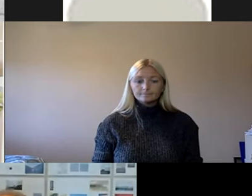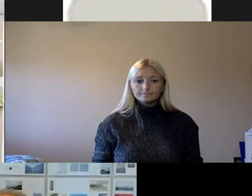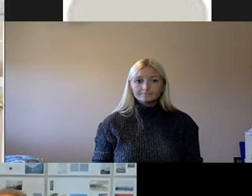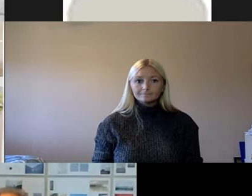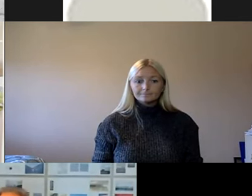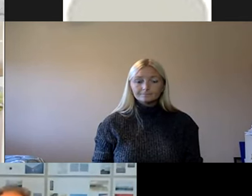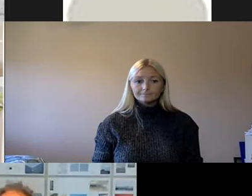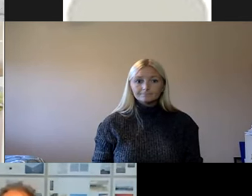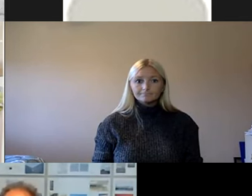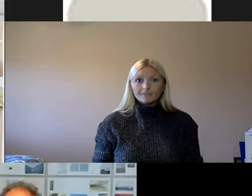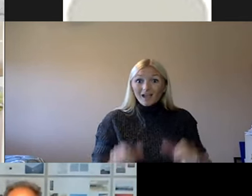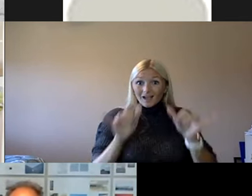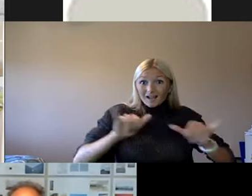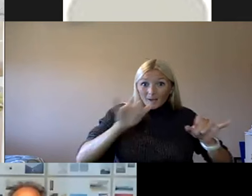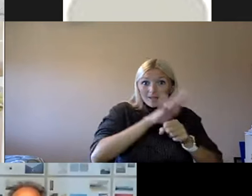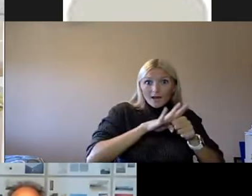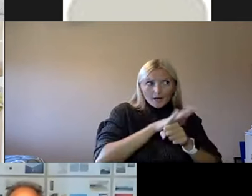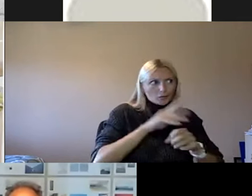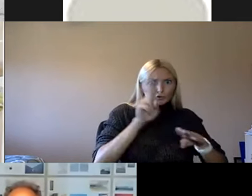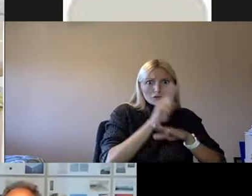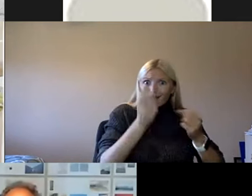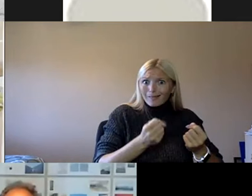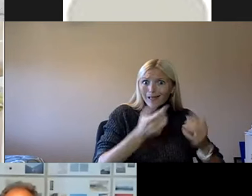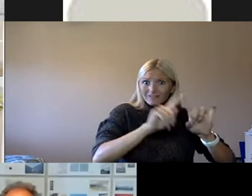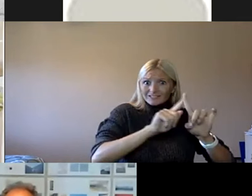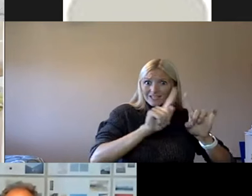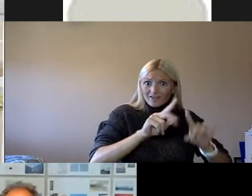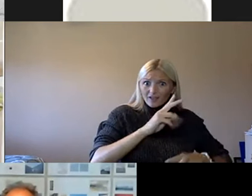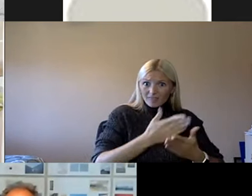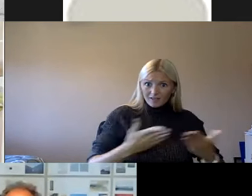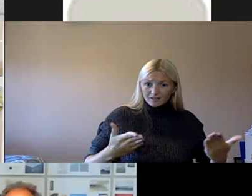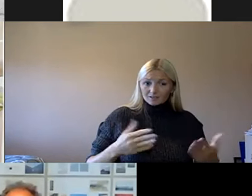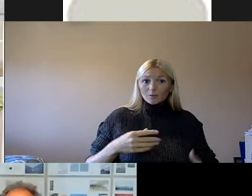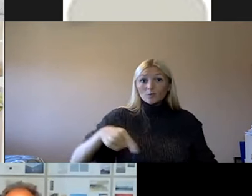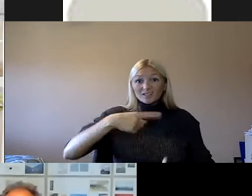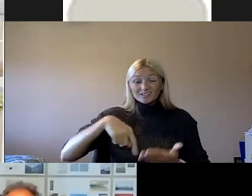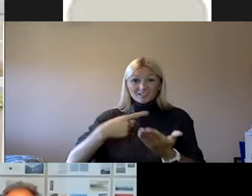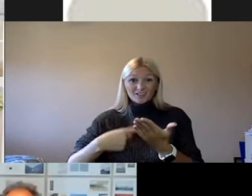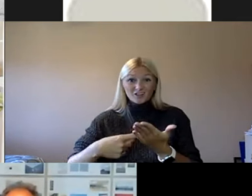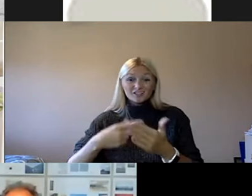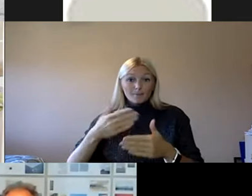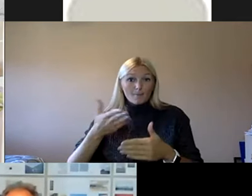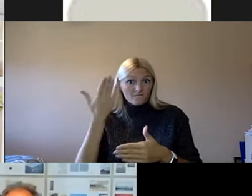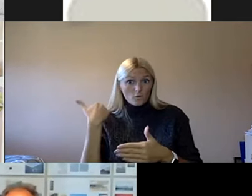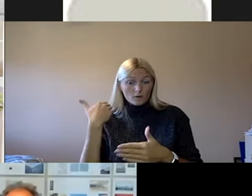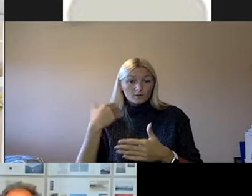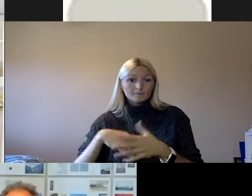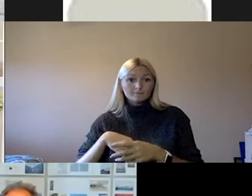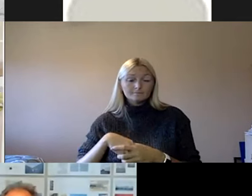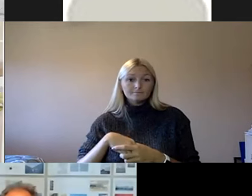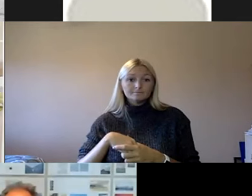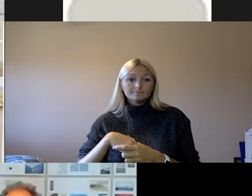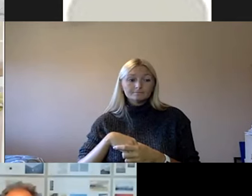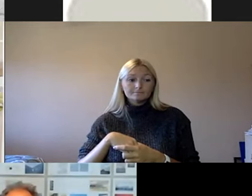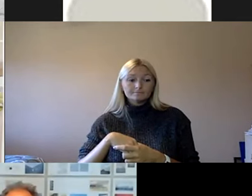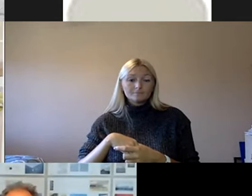the commons are basically being used in many different ways. And if we talked earlier about autonomy, then I think one